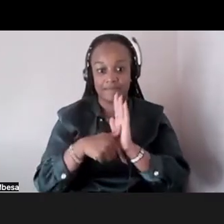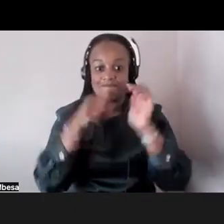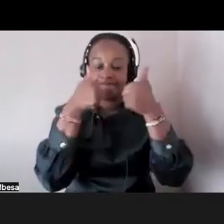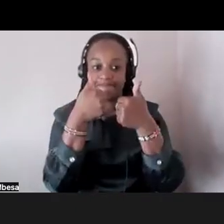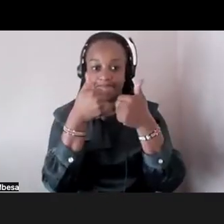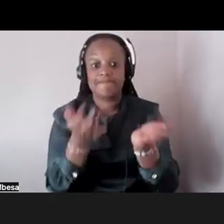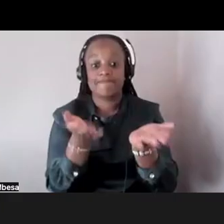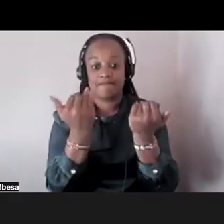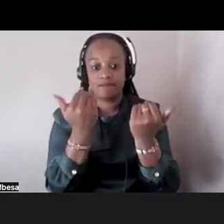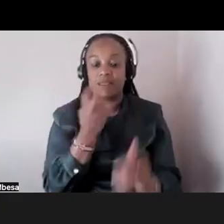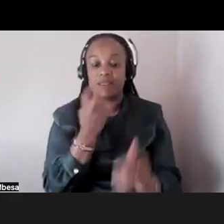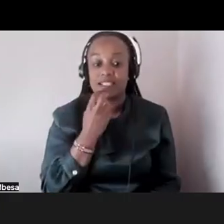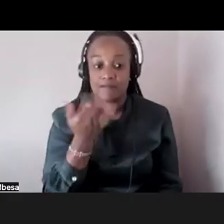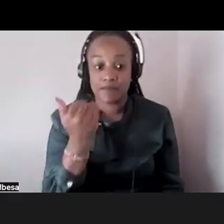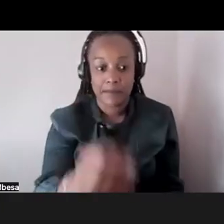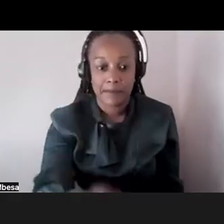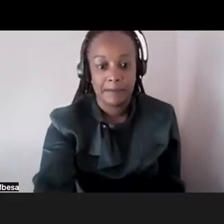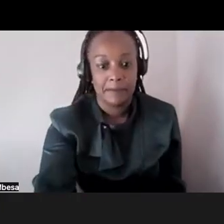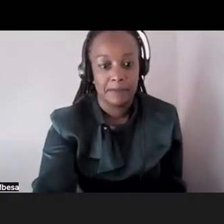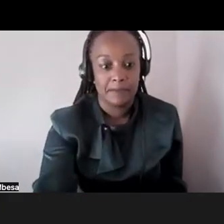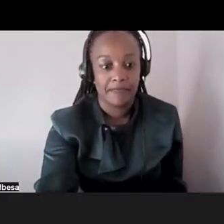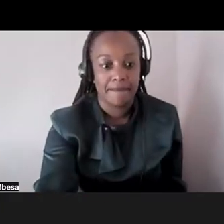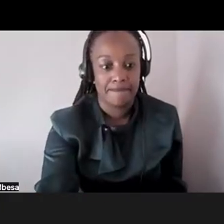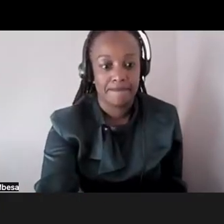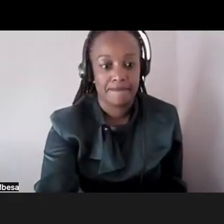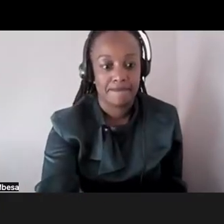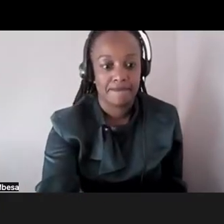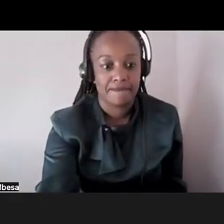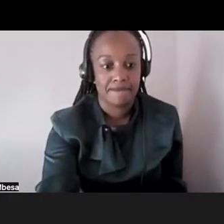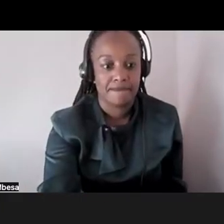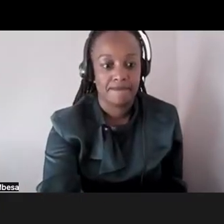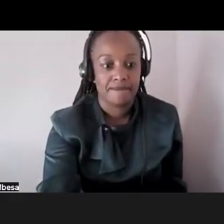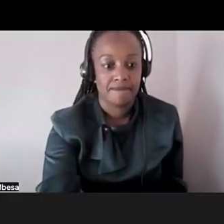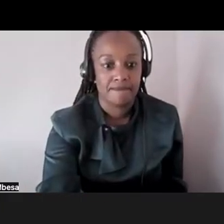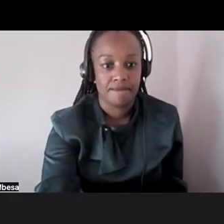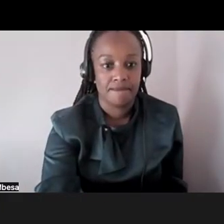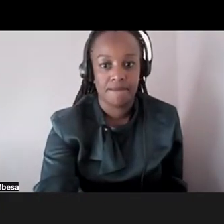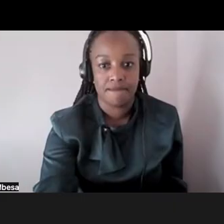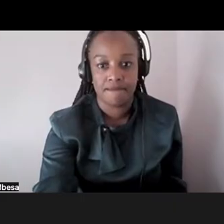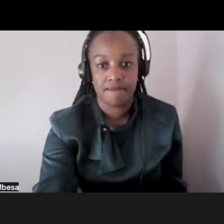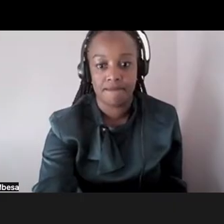said was really, really interesting, and definitely keen to dig into that. The final